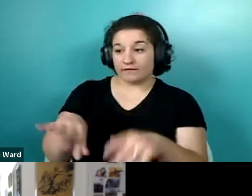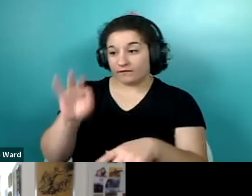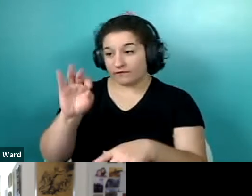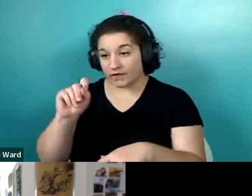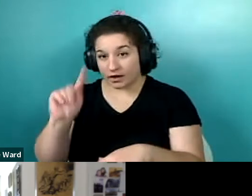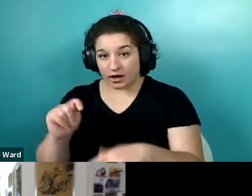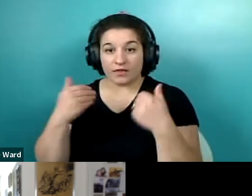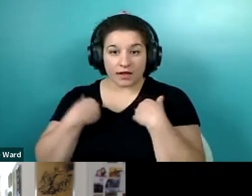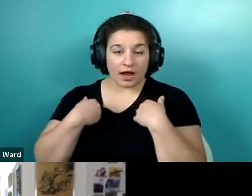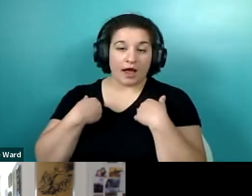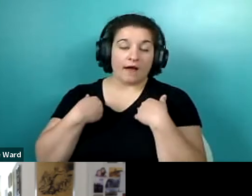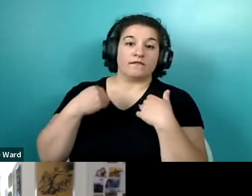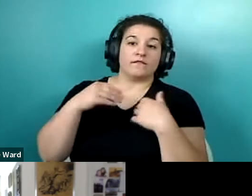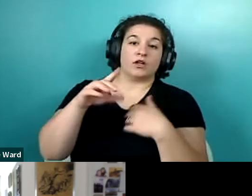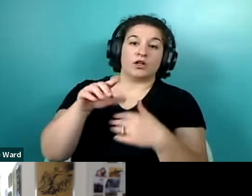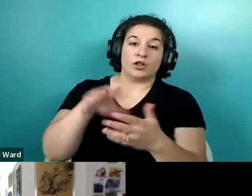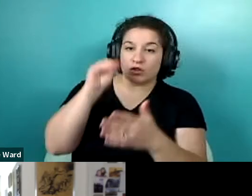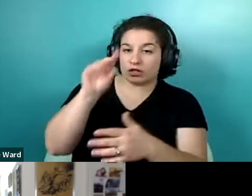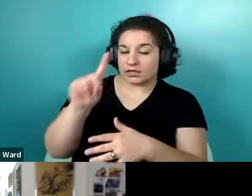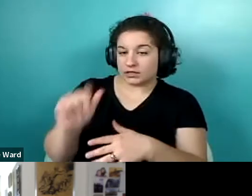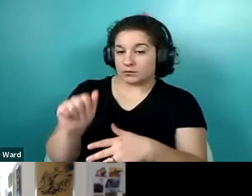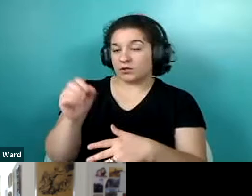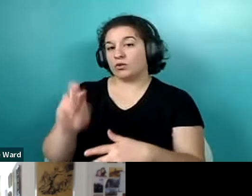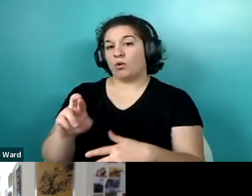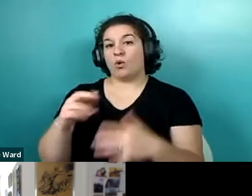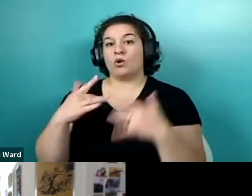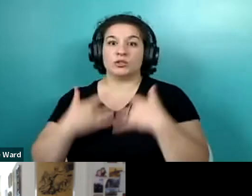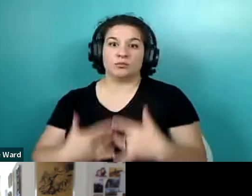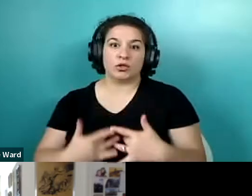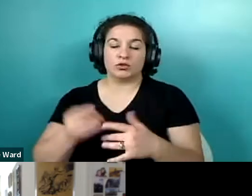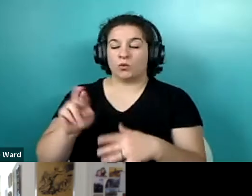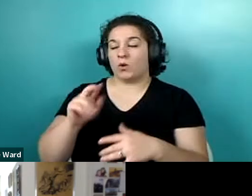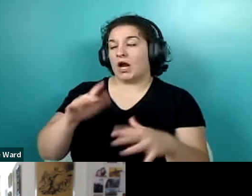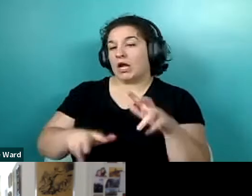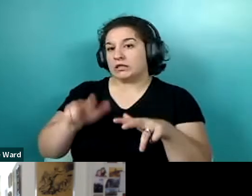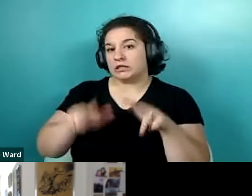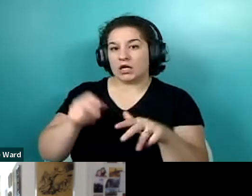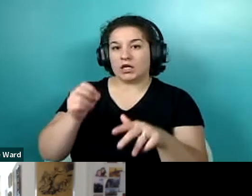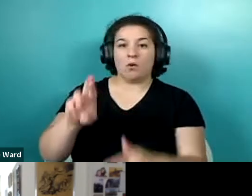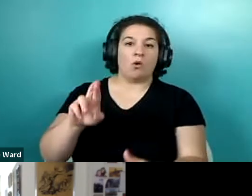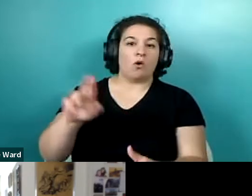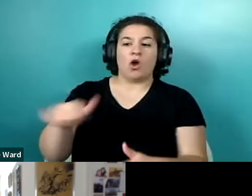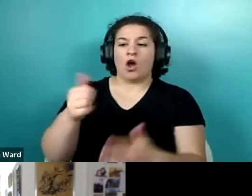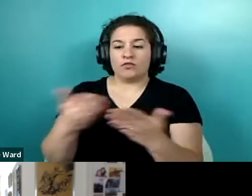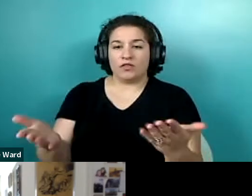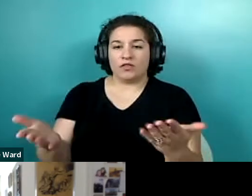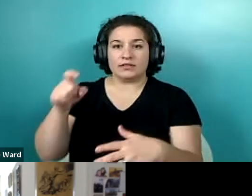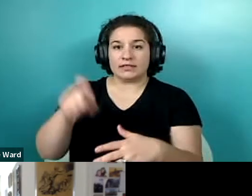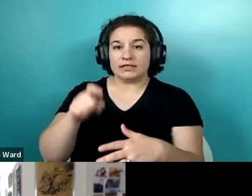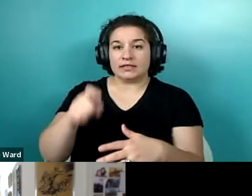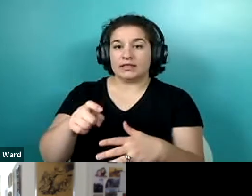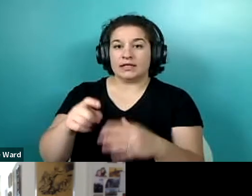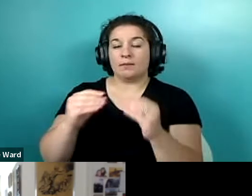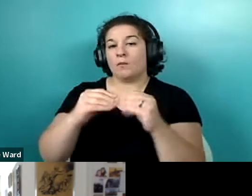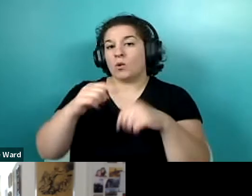or bipolar or other issues that are causing them to need things like extended time or a variety of things that students